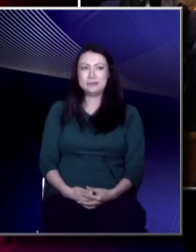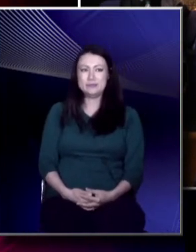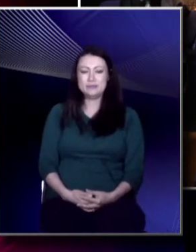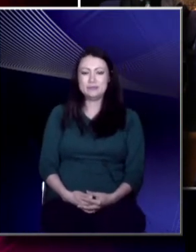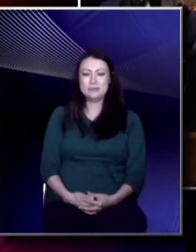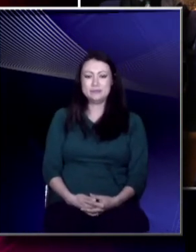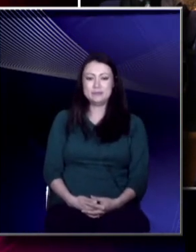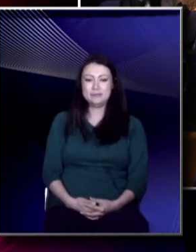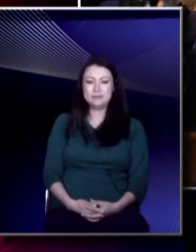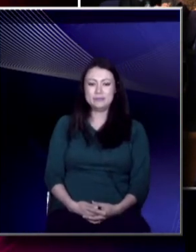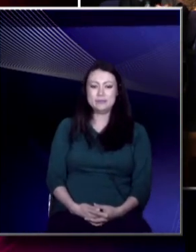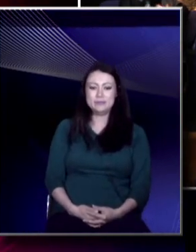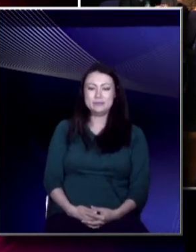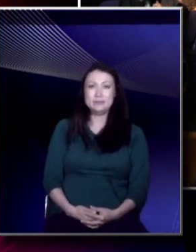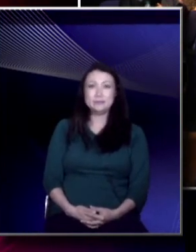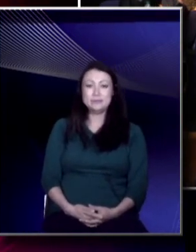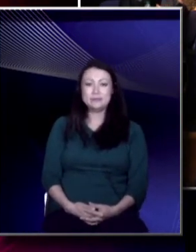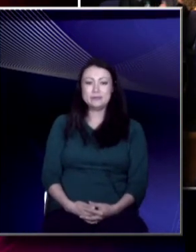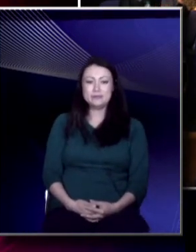Welcome again, Mr. Green.